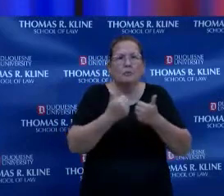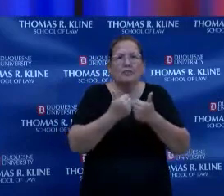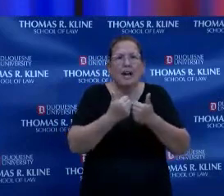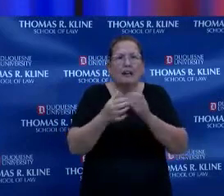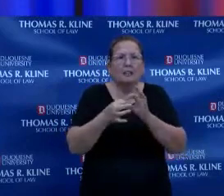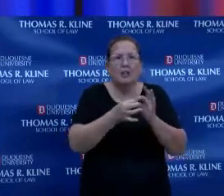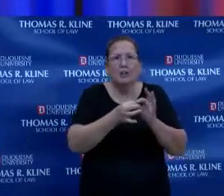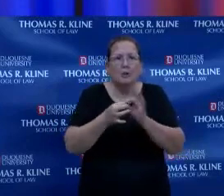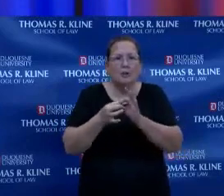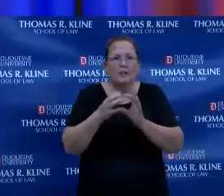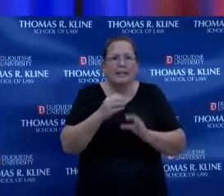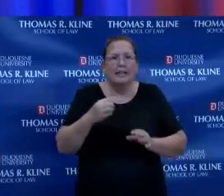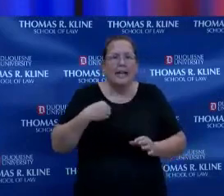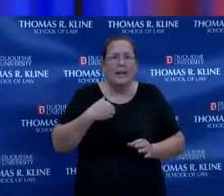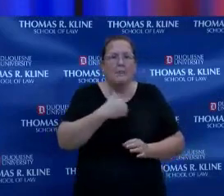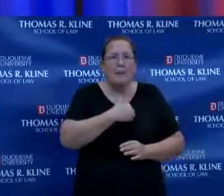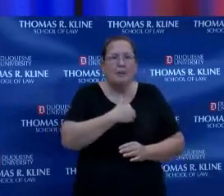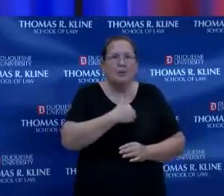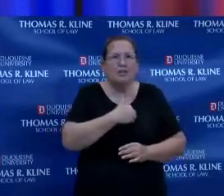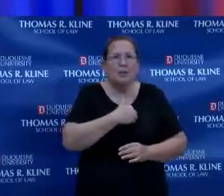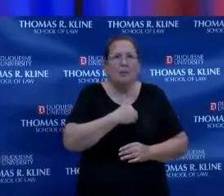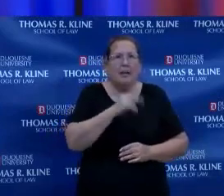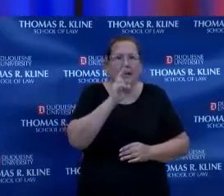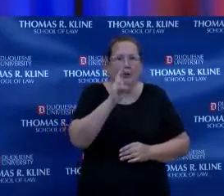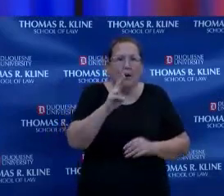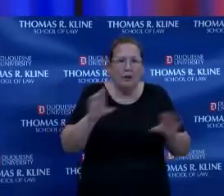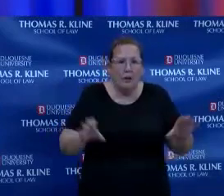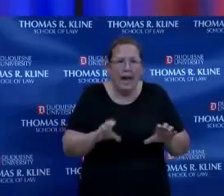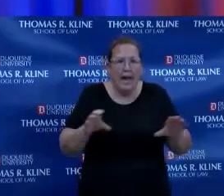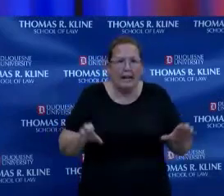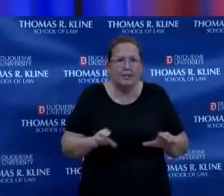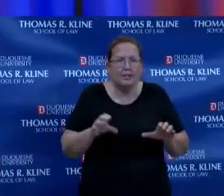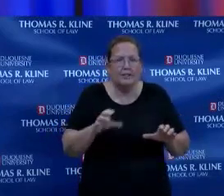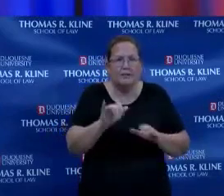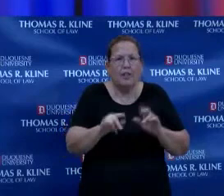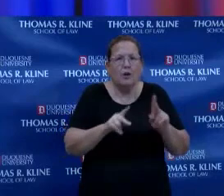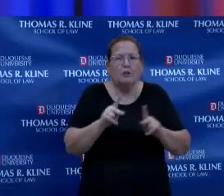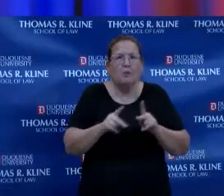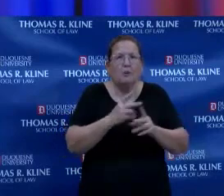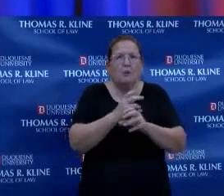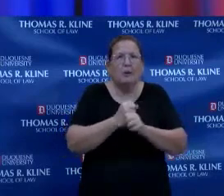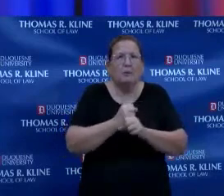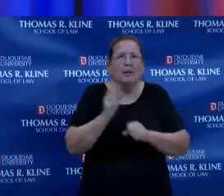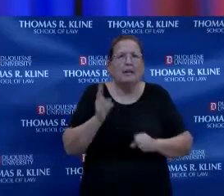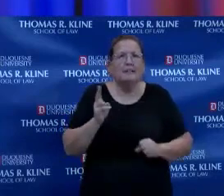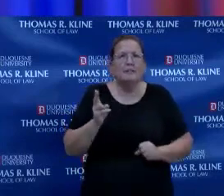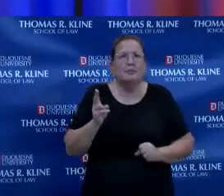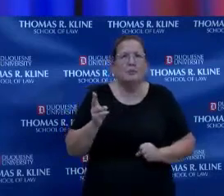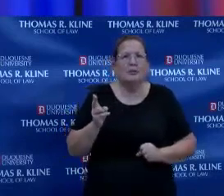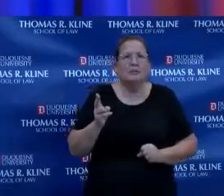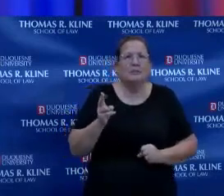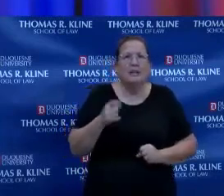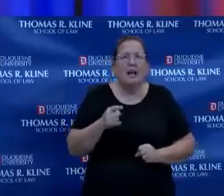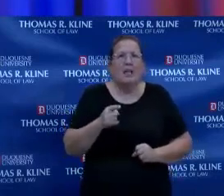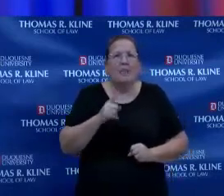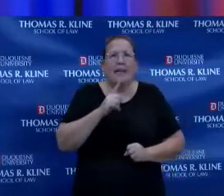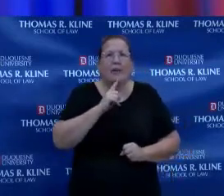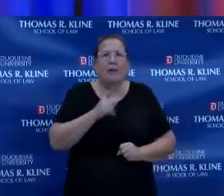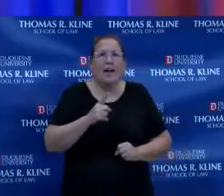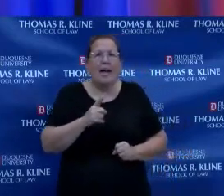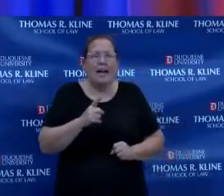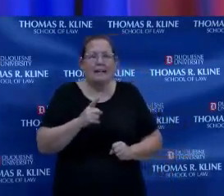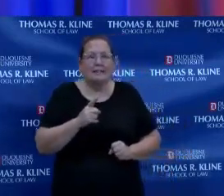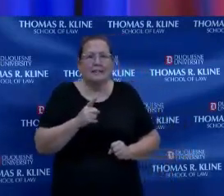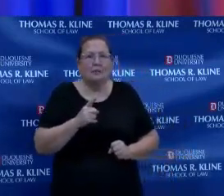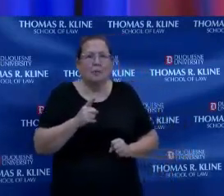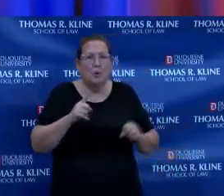unity and membership and honor the actions of those receiving them. And historically, they were linked to actual challenges, and recipients